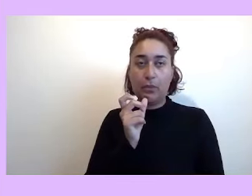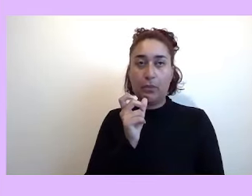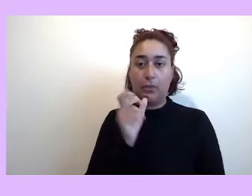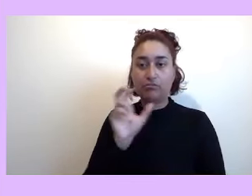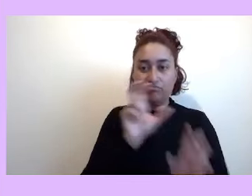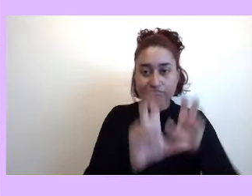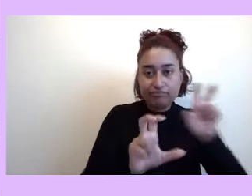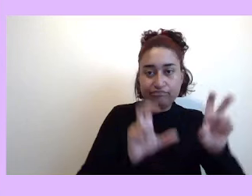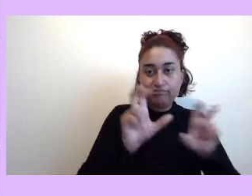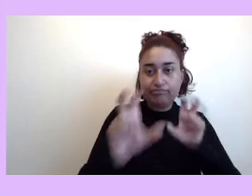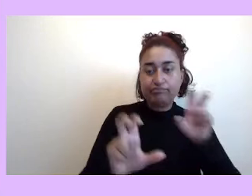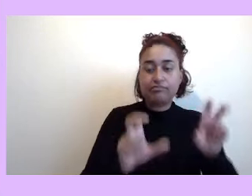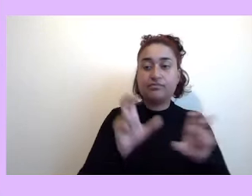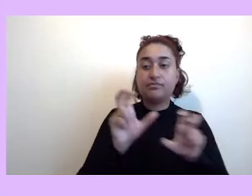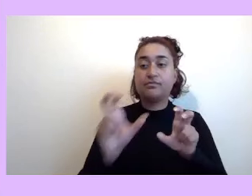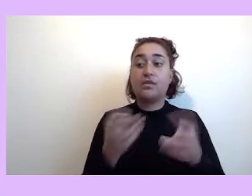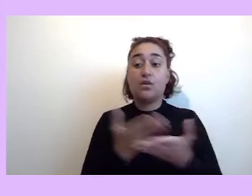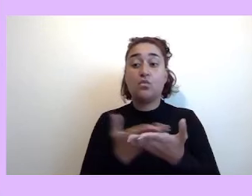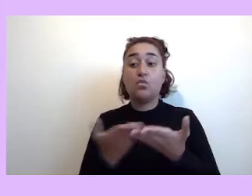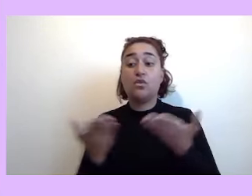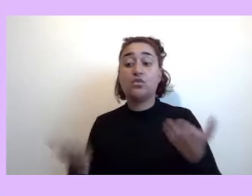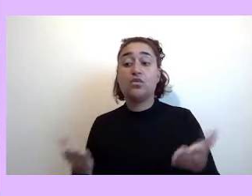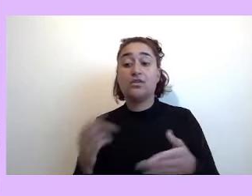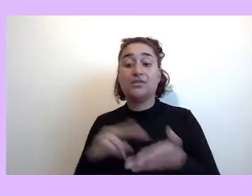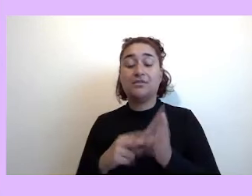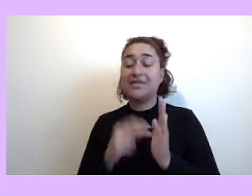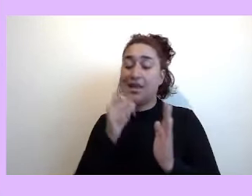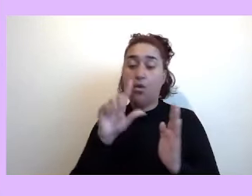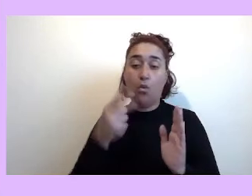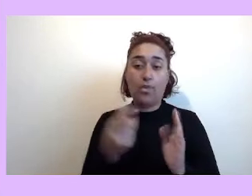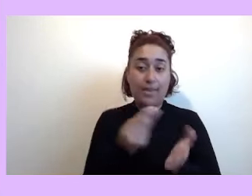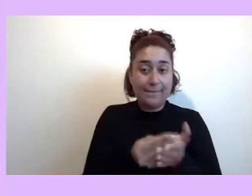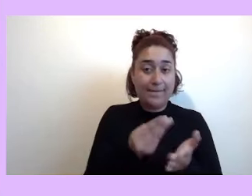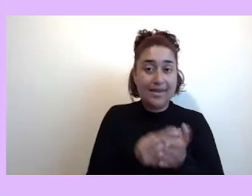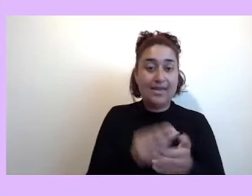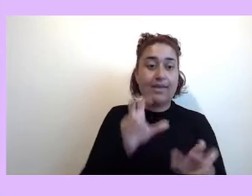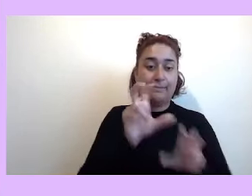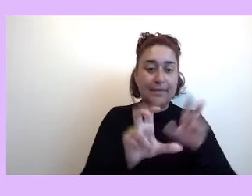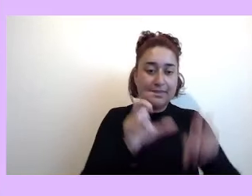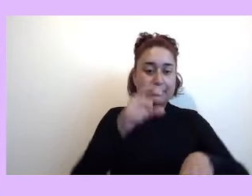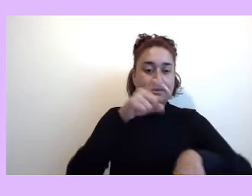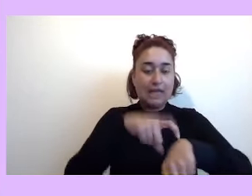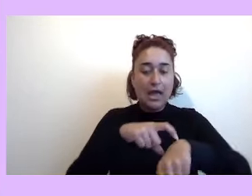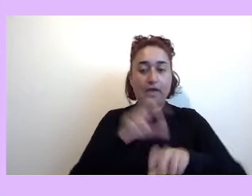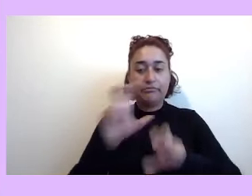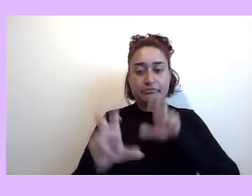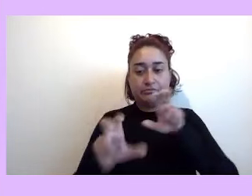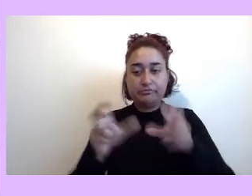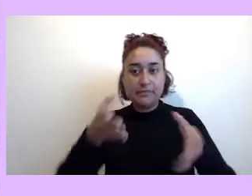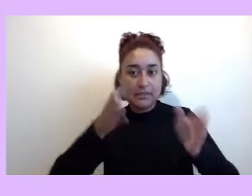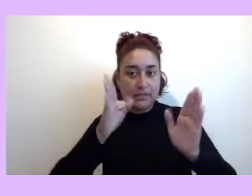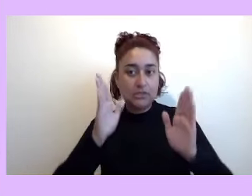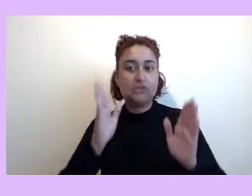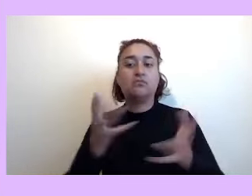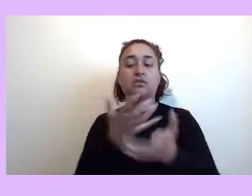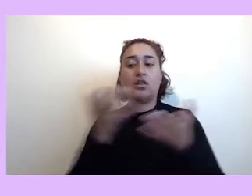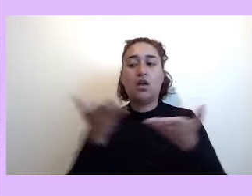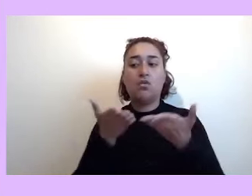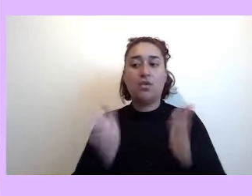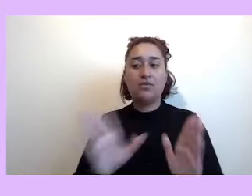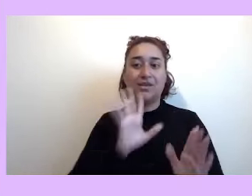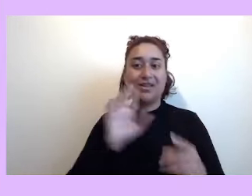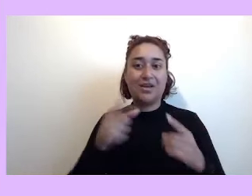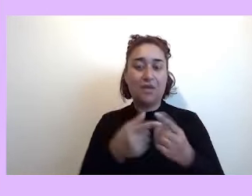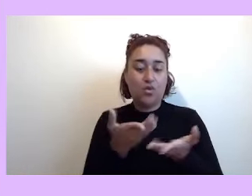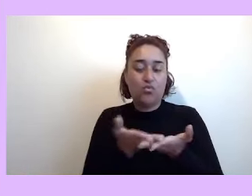resource. And resource is a lot of different things. I don't just mean money, right? I mean time, attention. There's lots of ways we could talk about